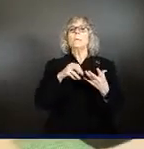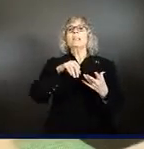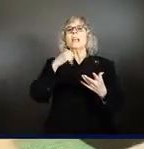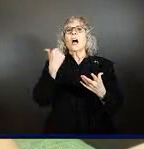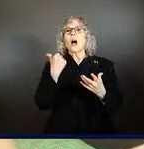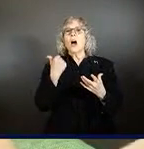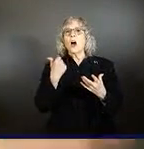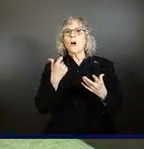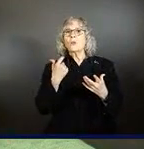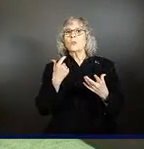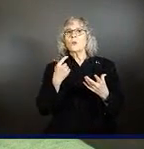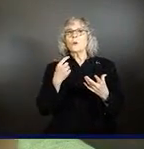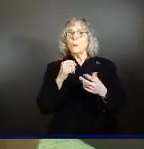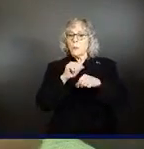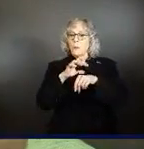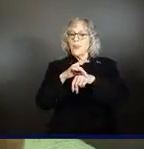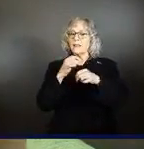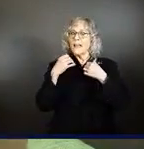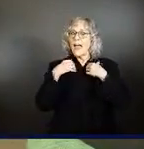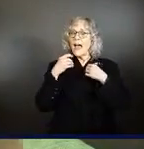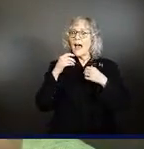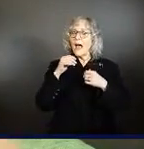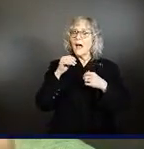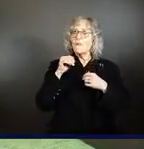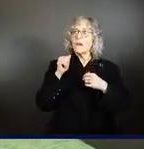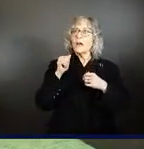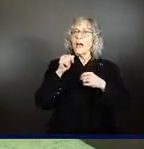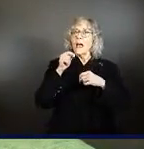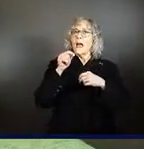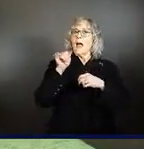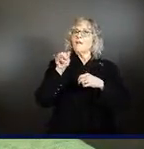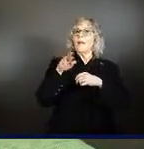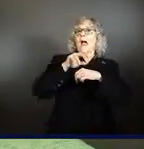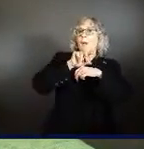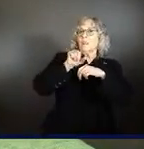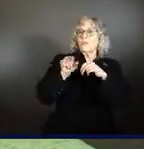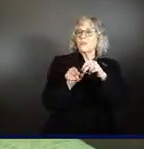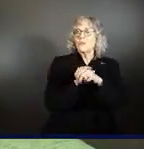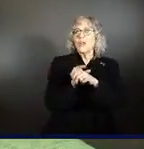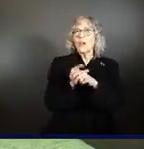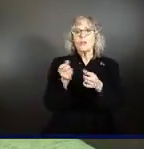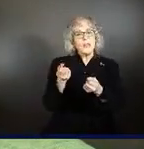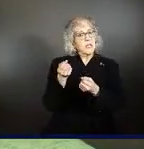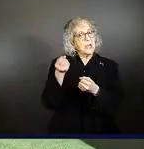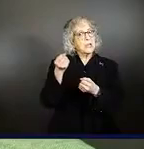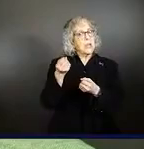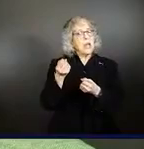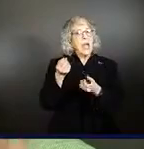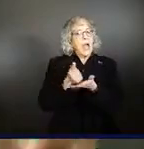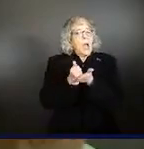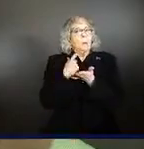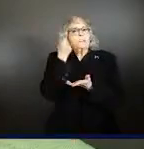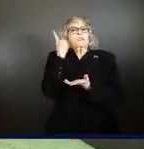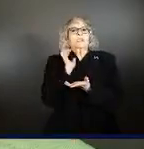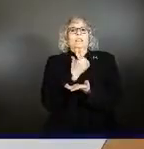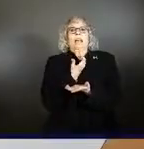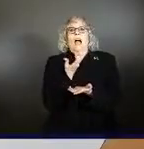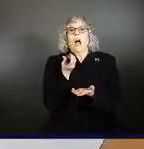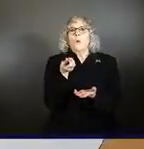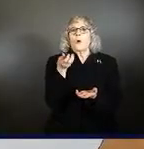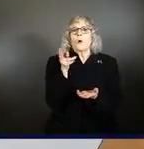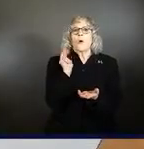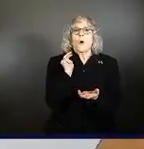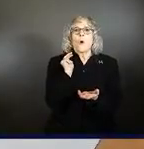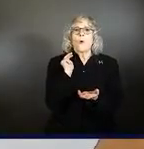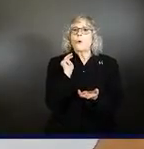of atmospheres end. And that can actually, inflow into our understanding of our own climate change here on Earth. Mm-hmm. Alex, other